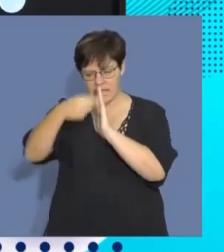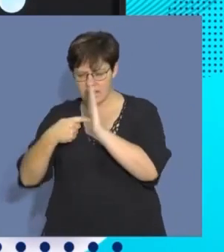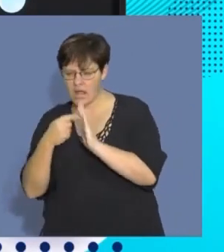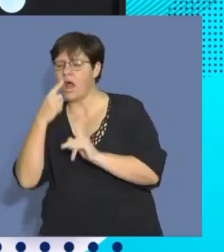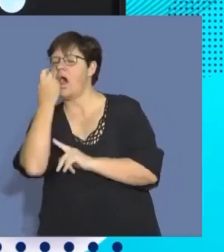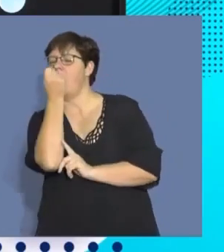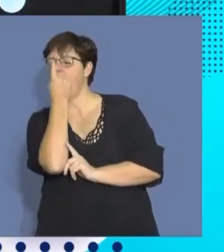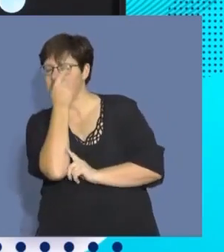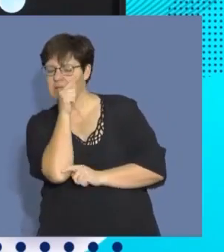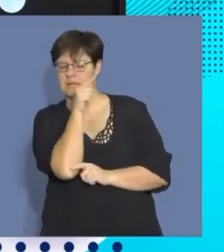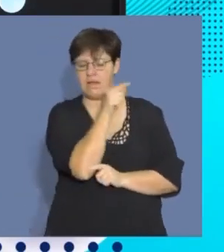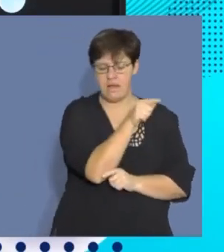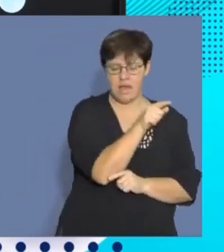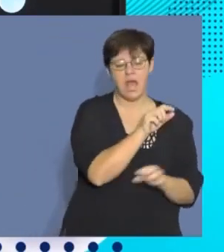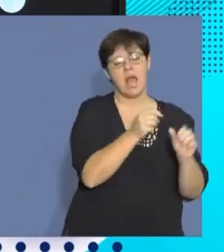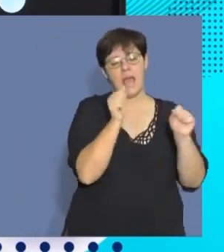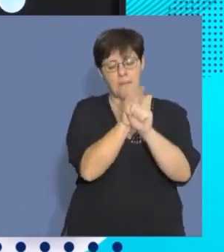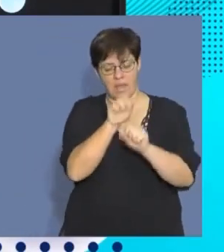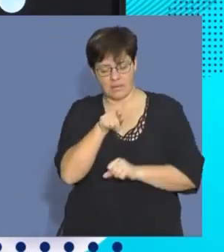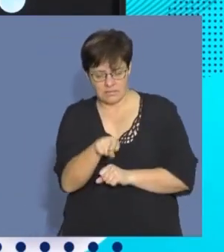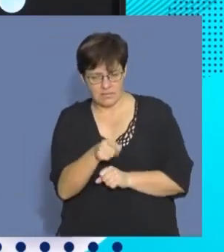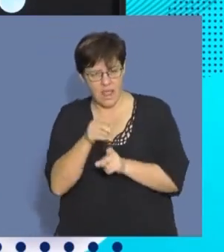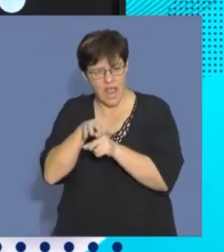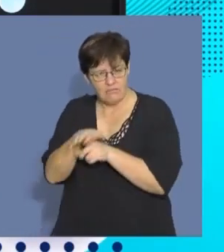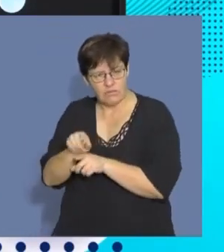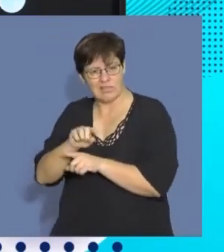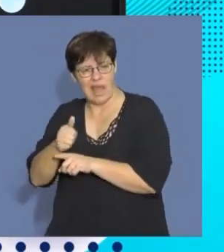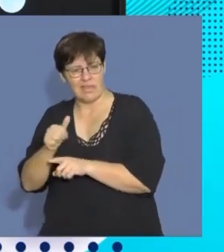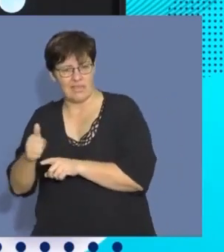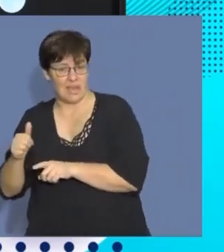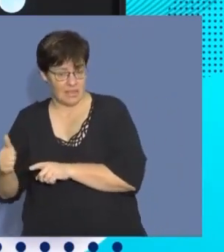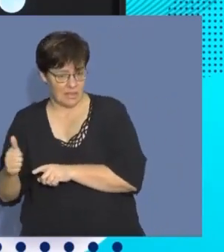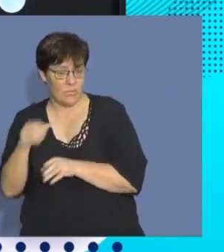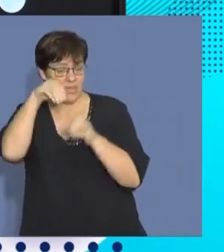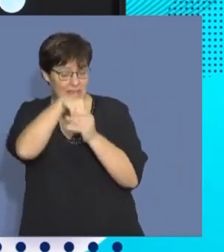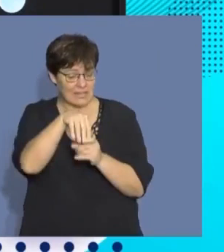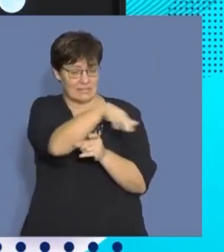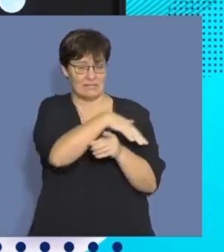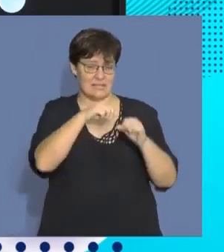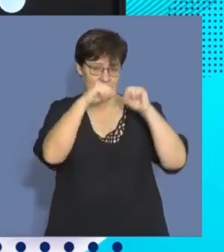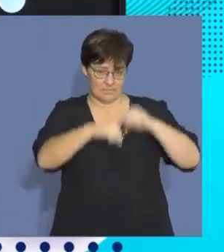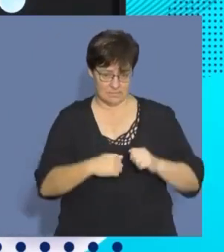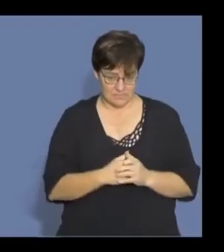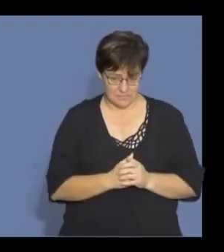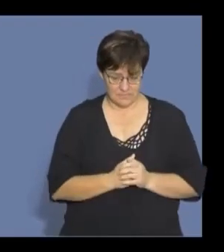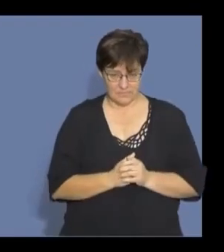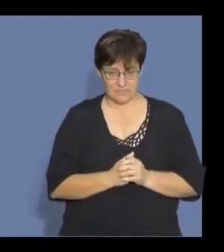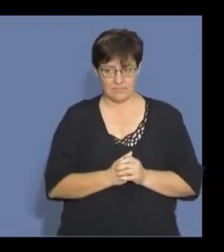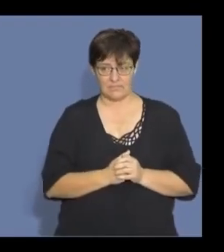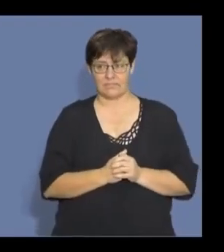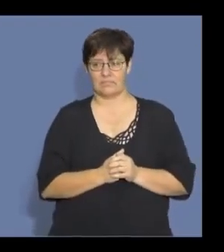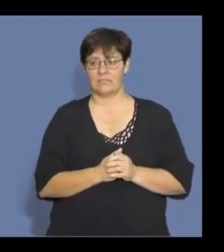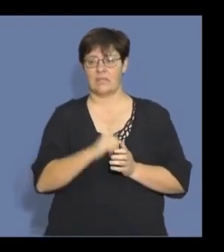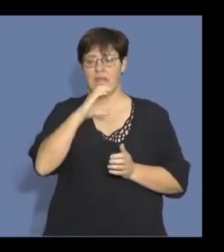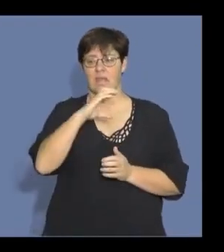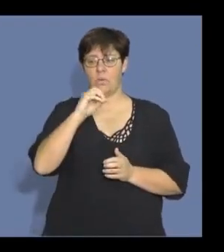how the carbon cycles and the nitrogen cycles influence other organisms in that ecosystem. The next term, as I mentioned,